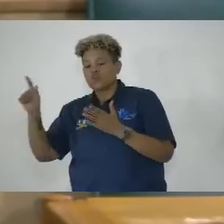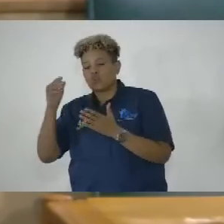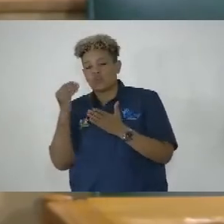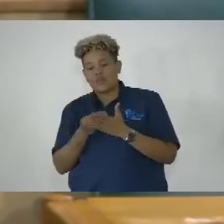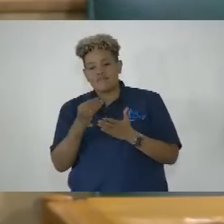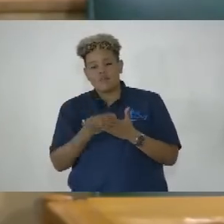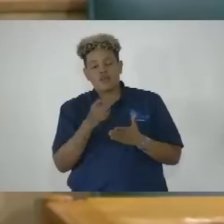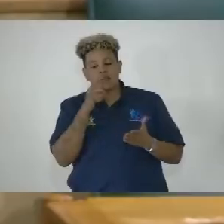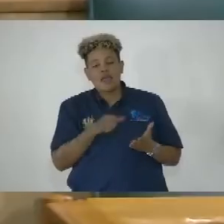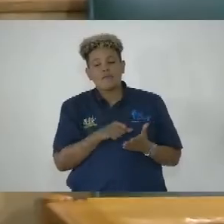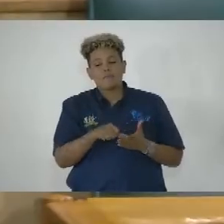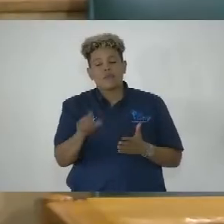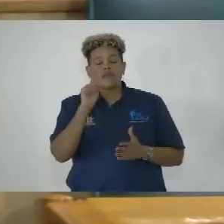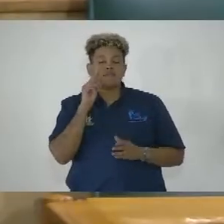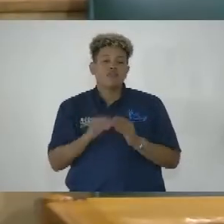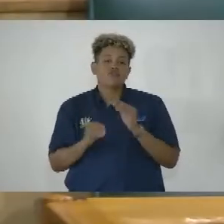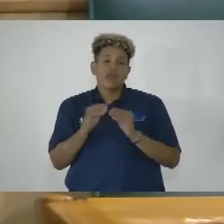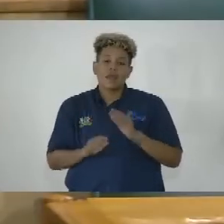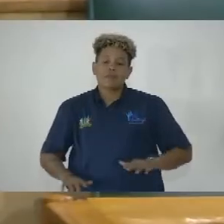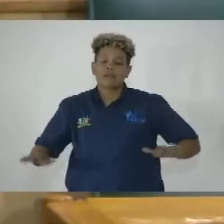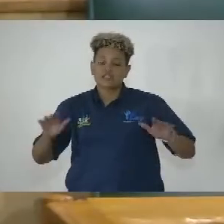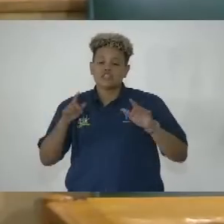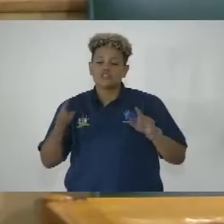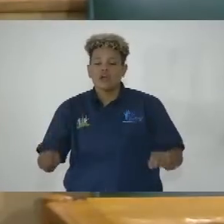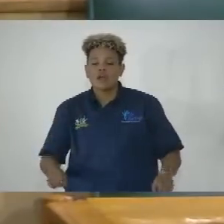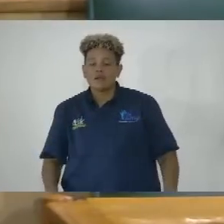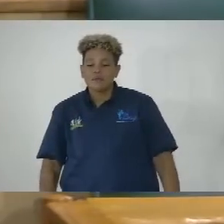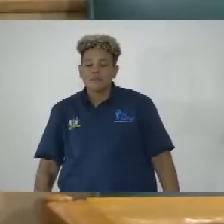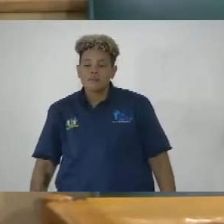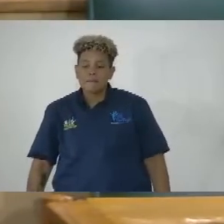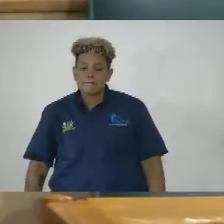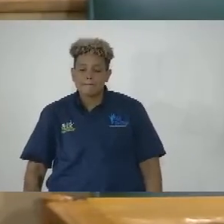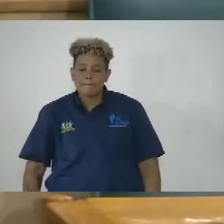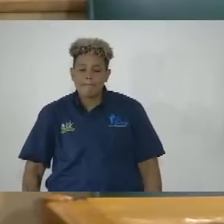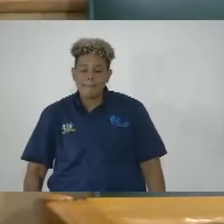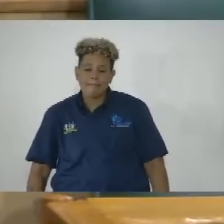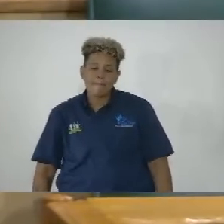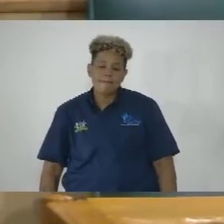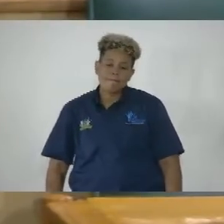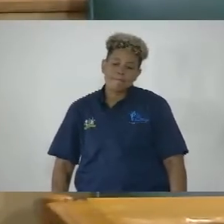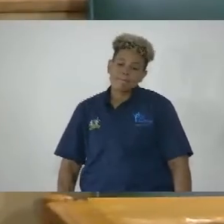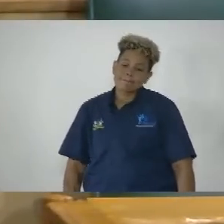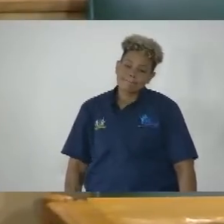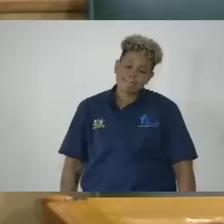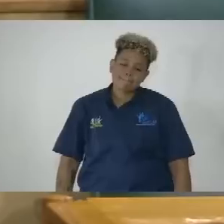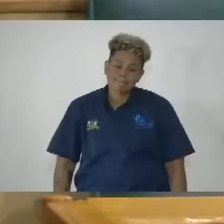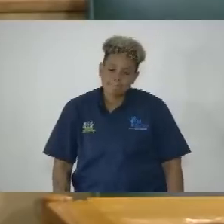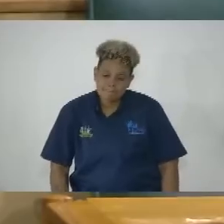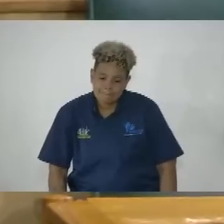and pay for the rehabilitation. Makes sense.